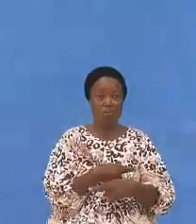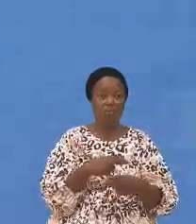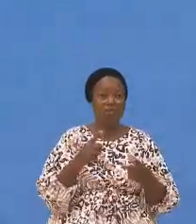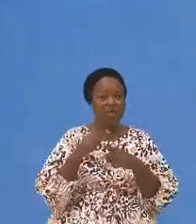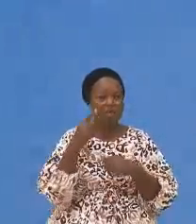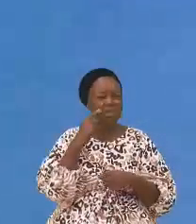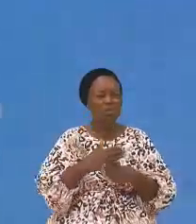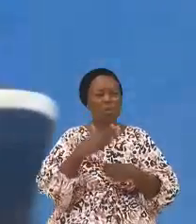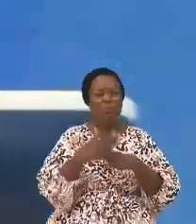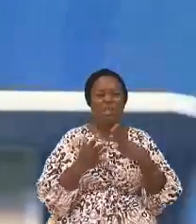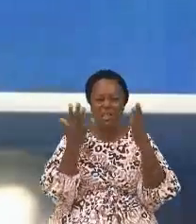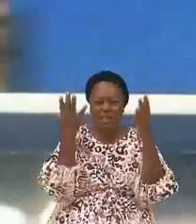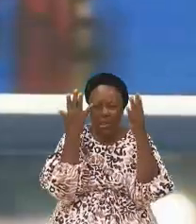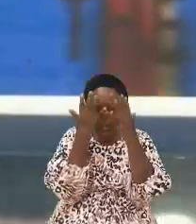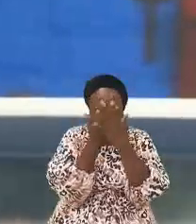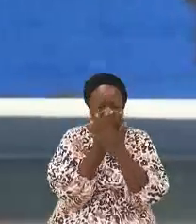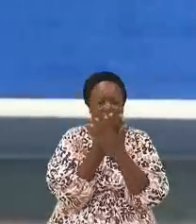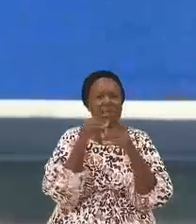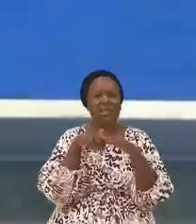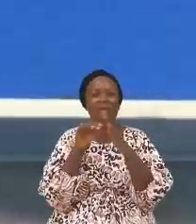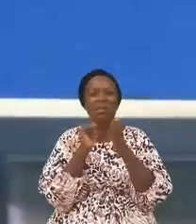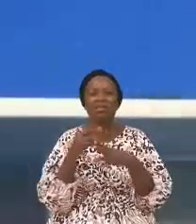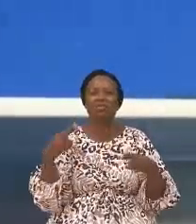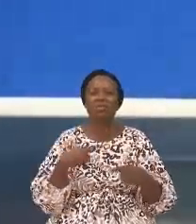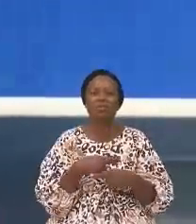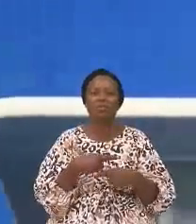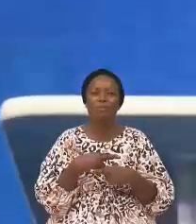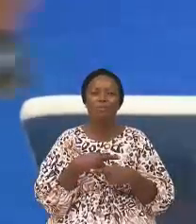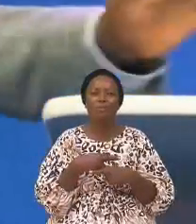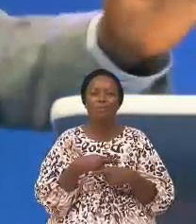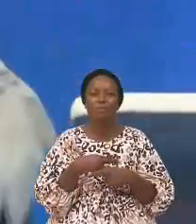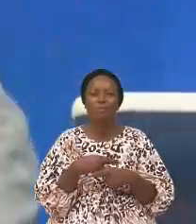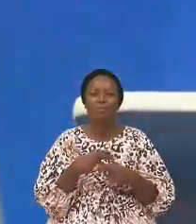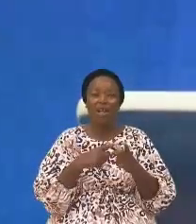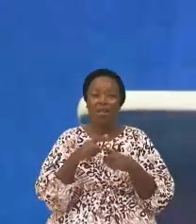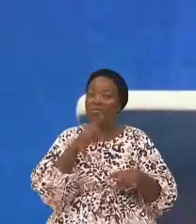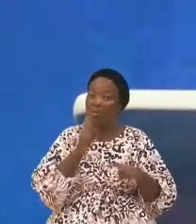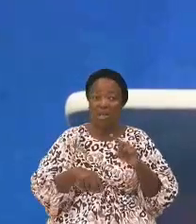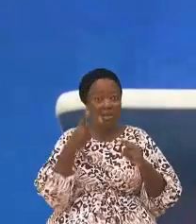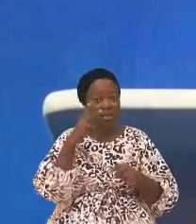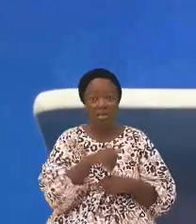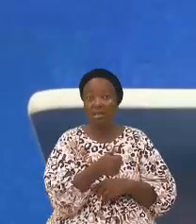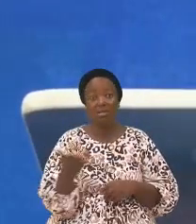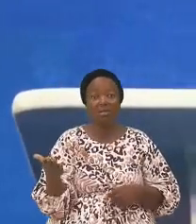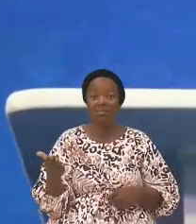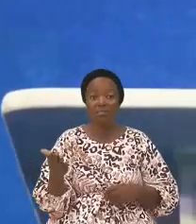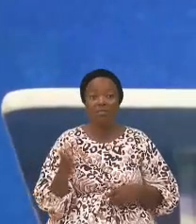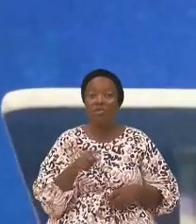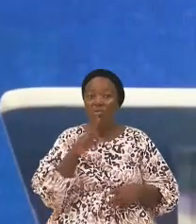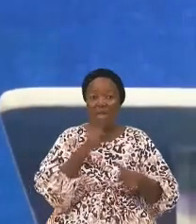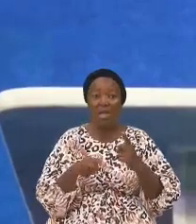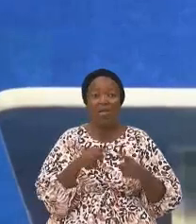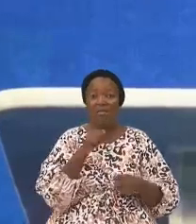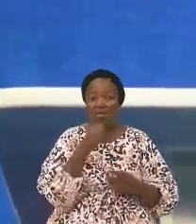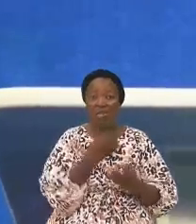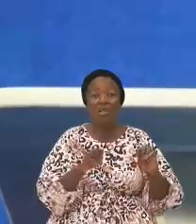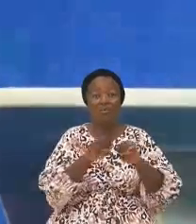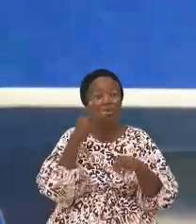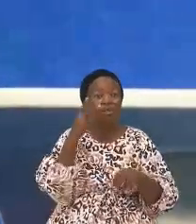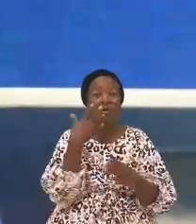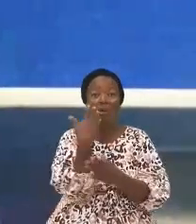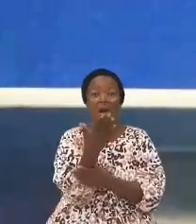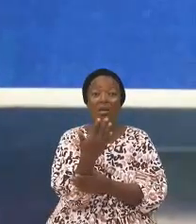if you come to a room and you see total darkness in that room, and you cannot